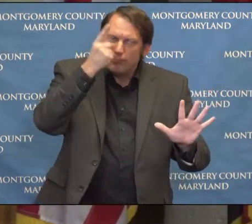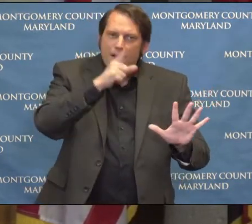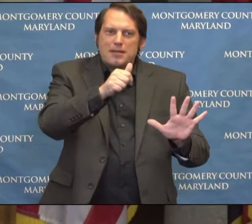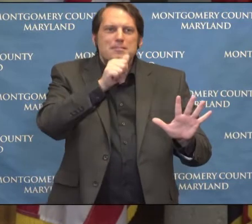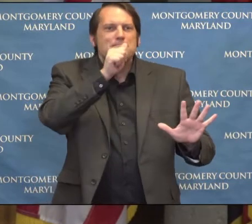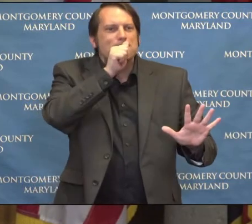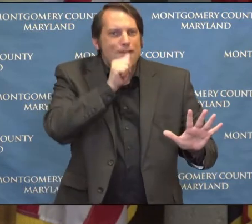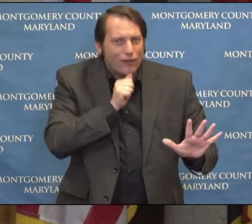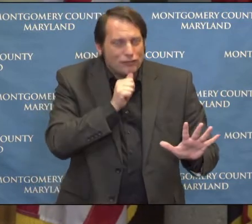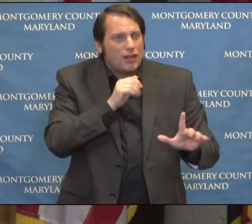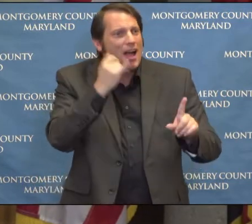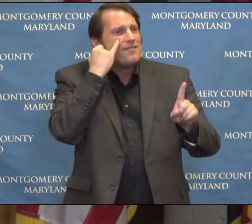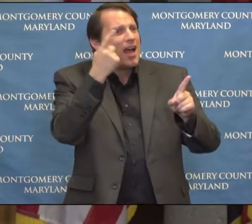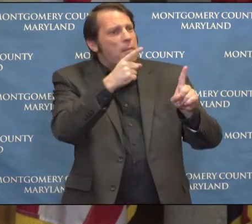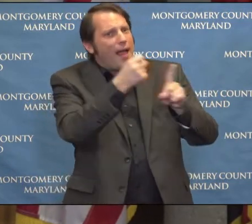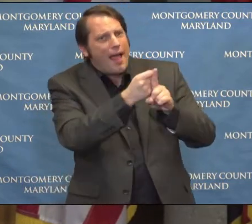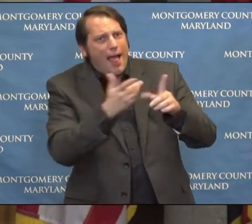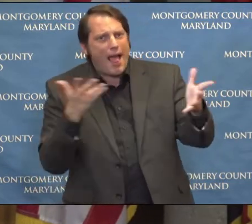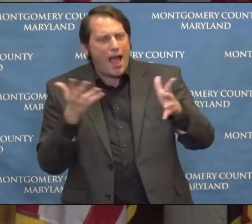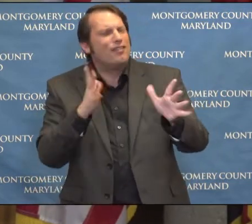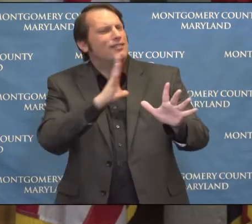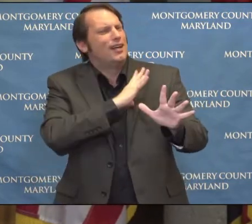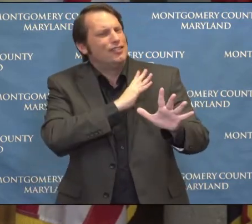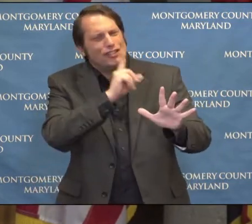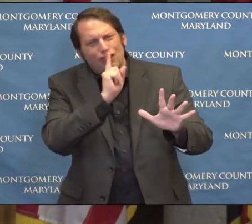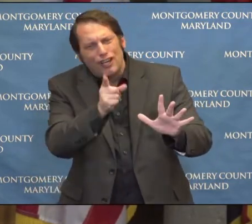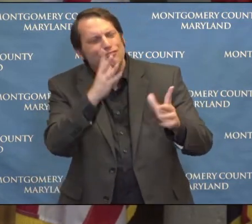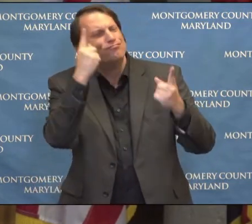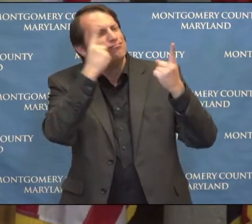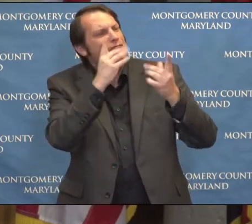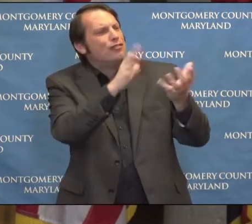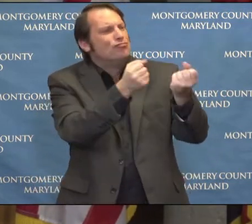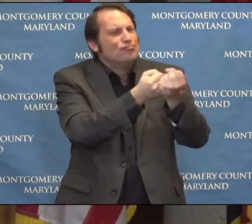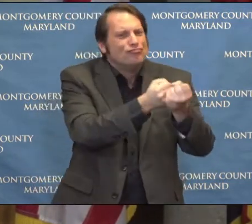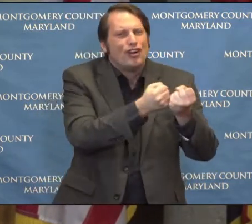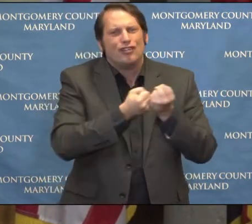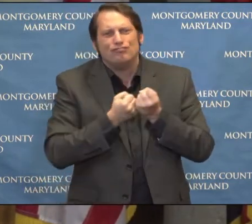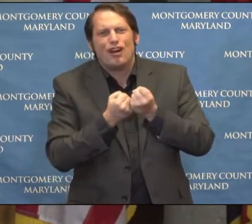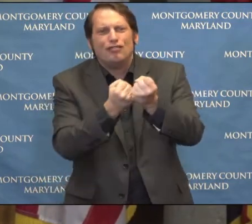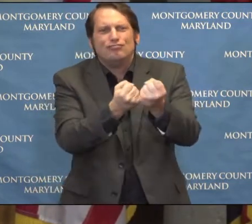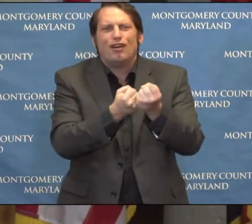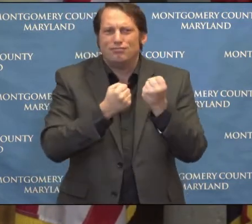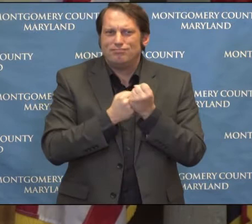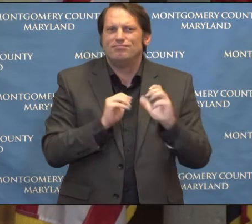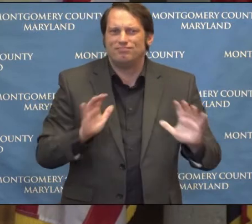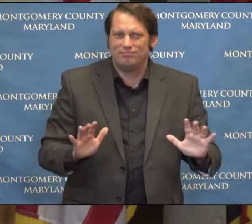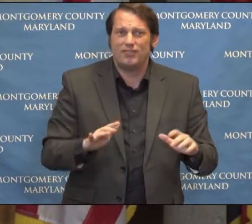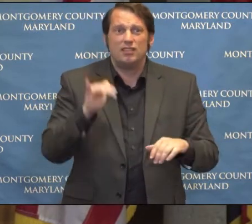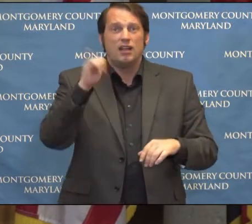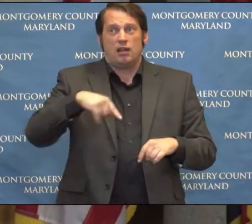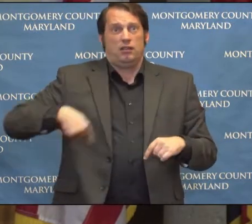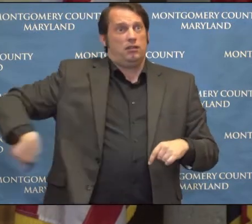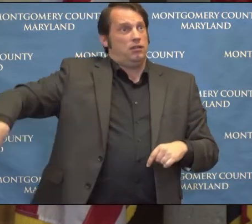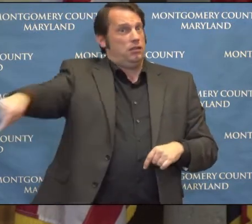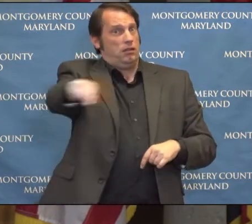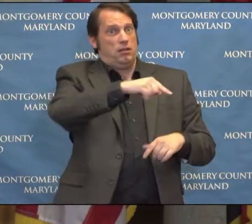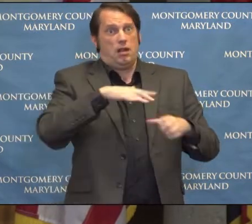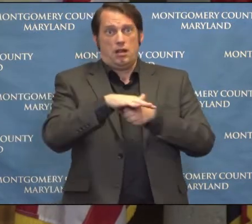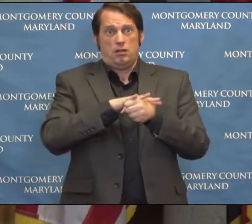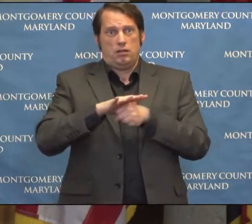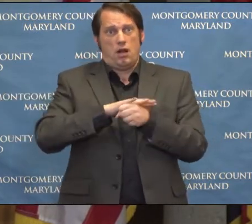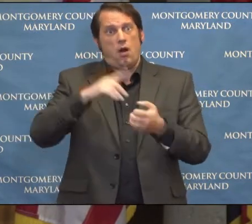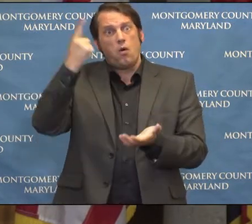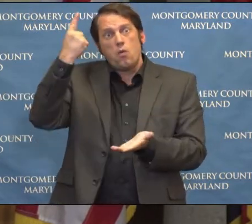this situation, because we have 1 million residents in this county, and they have vastly different circumstances,